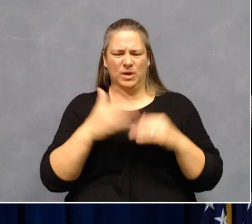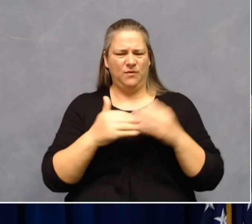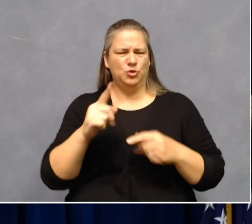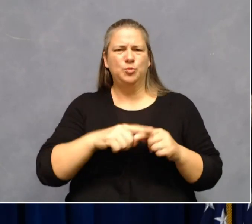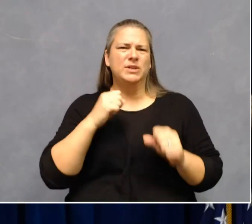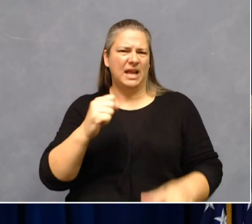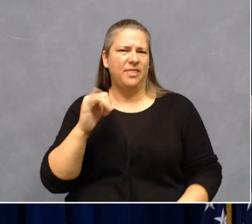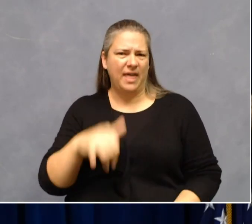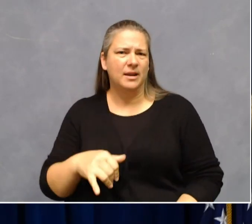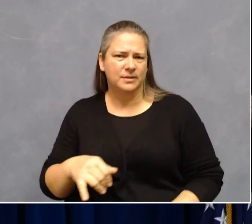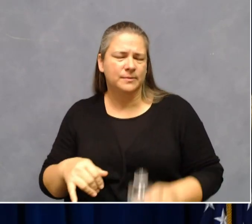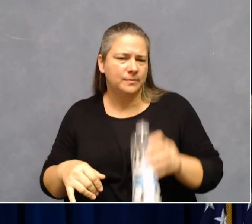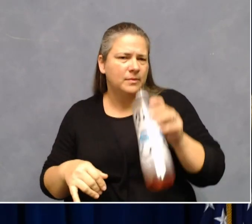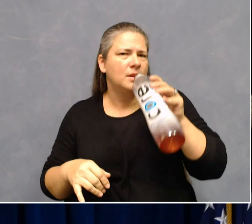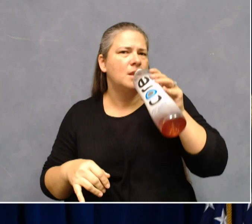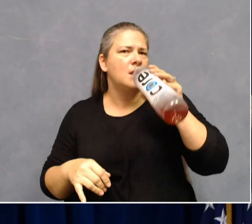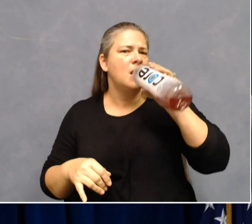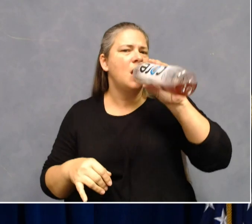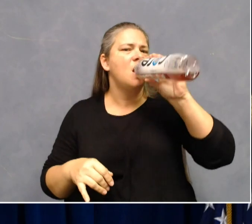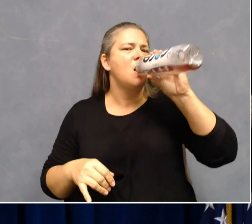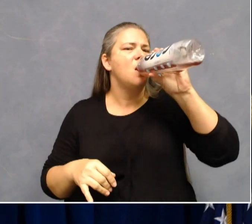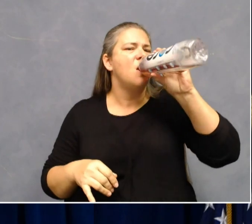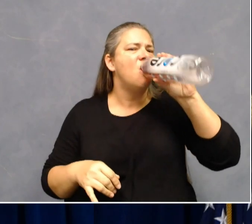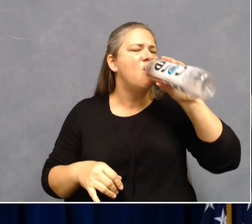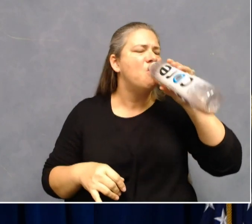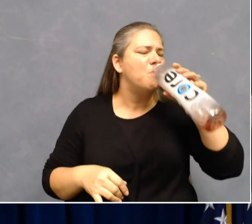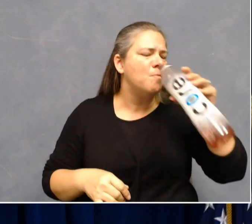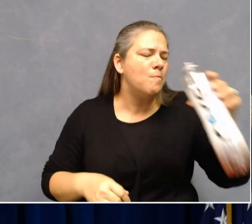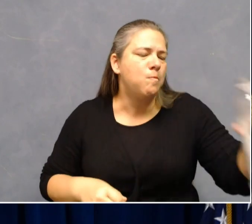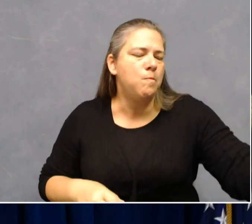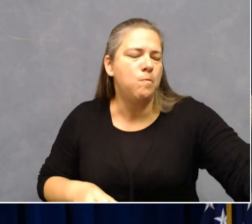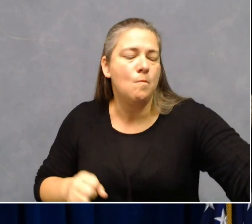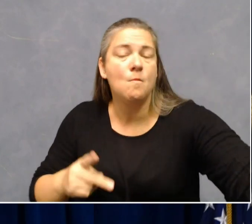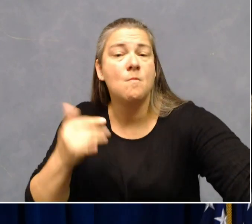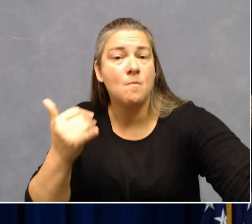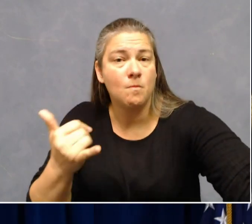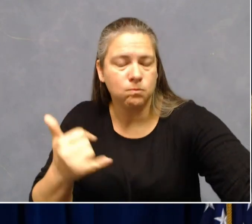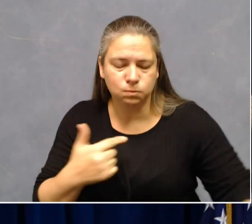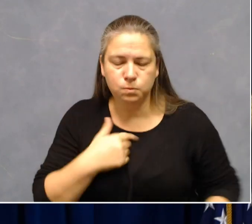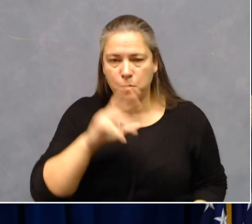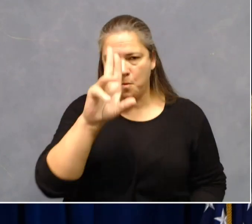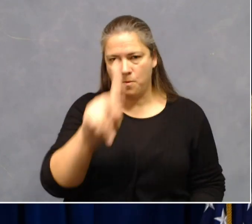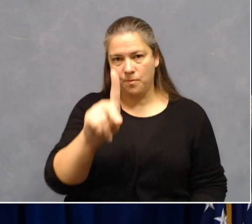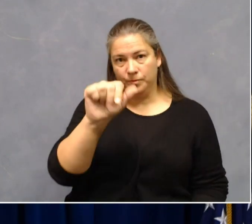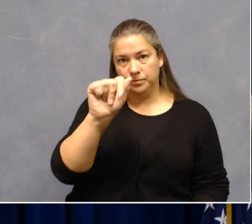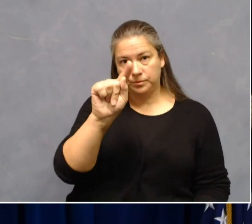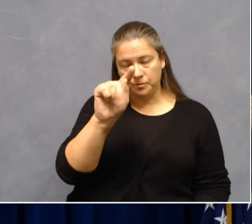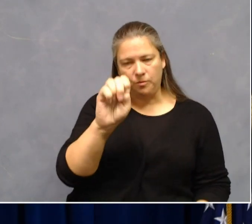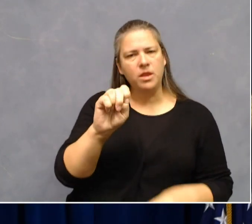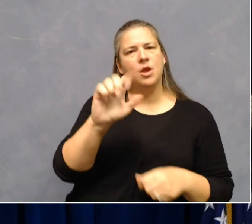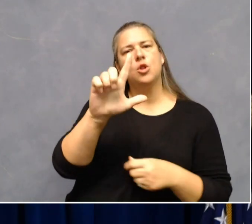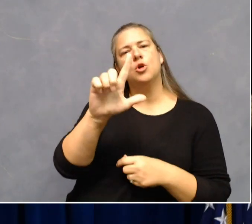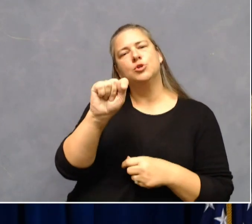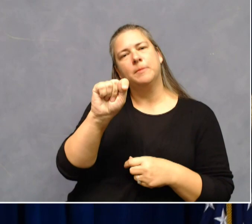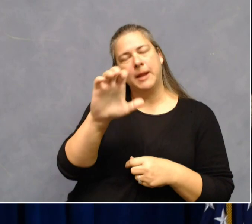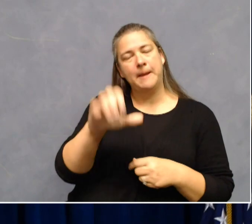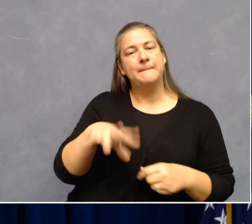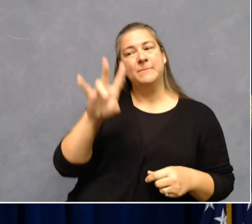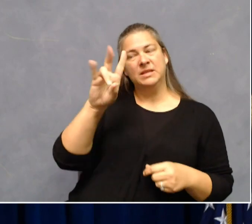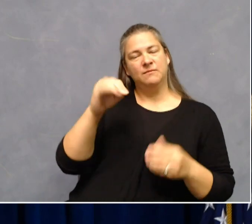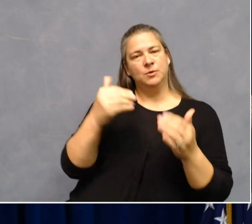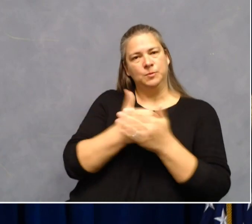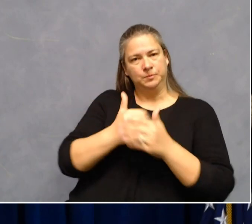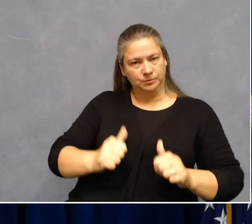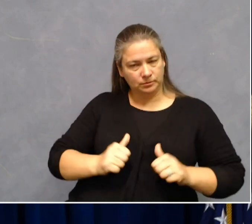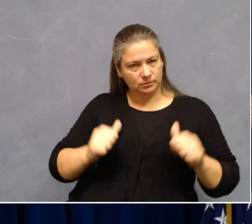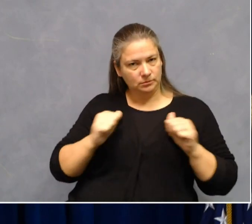us. All right, couple of more updates. Long-term care, 70 new residents tested